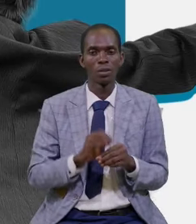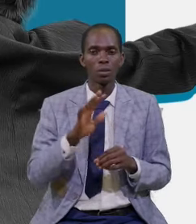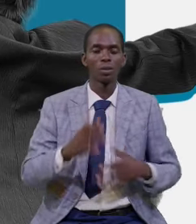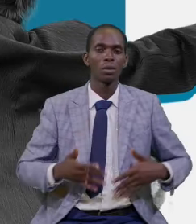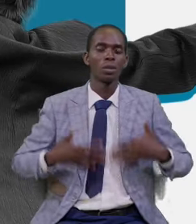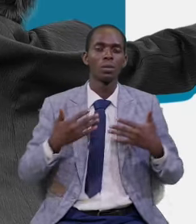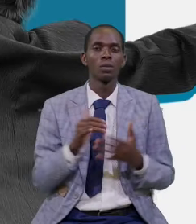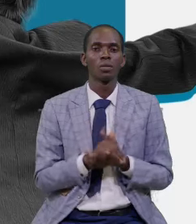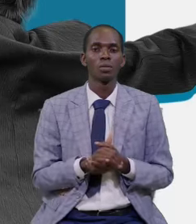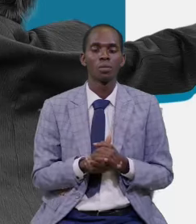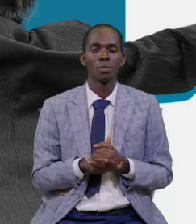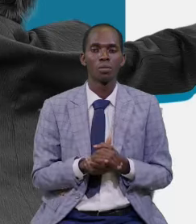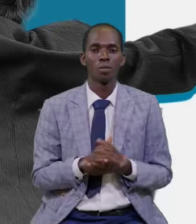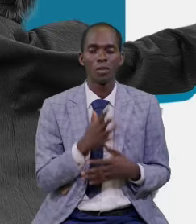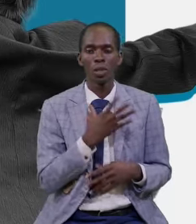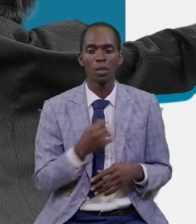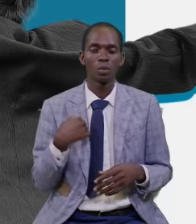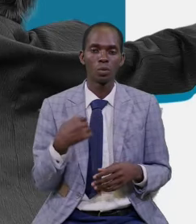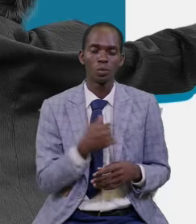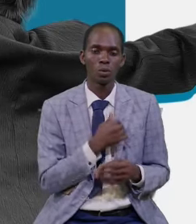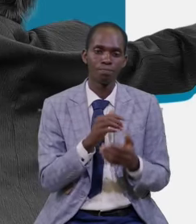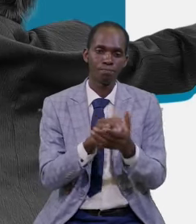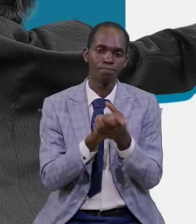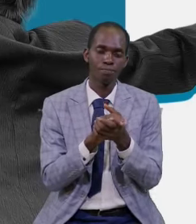And we congratulate you.